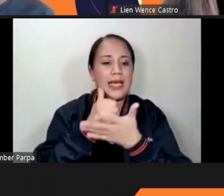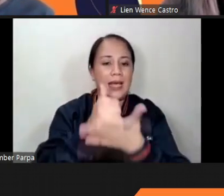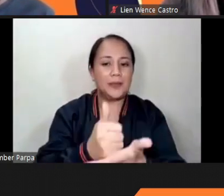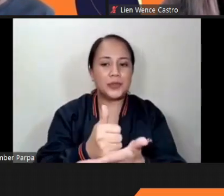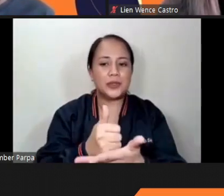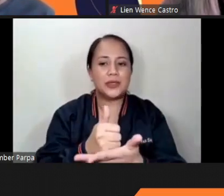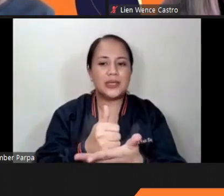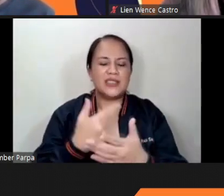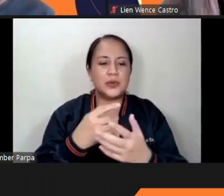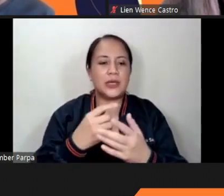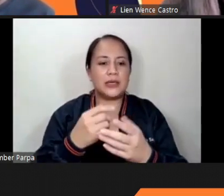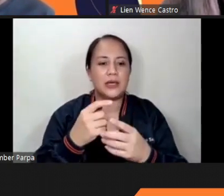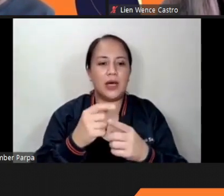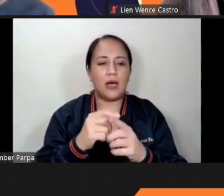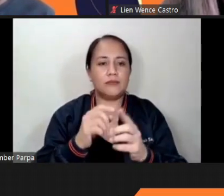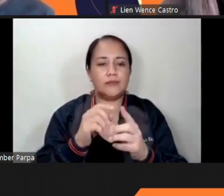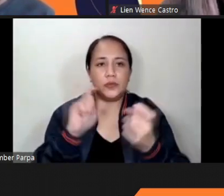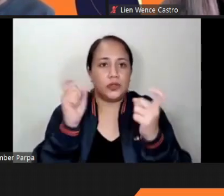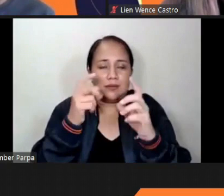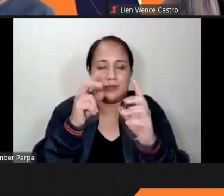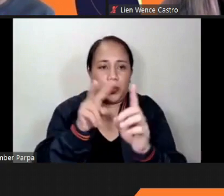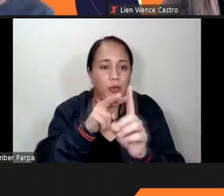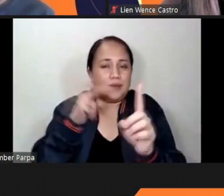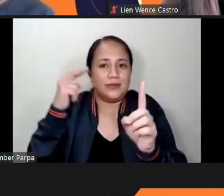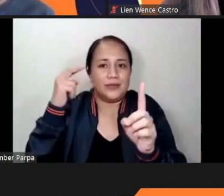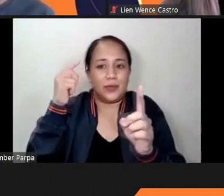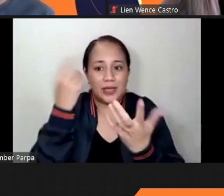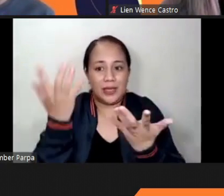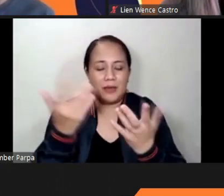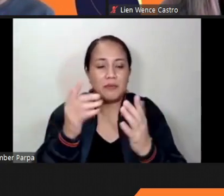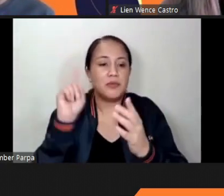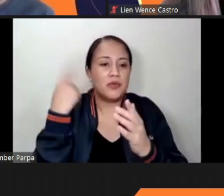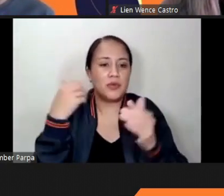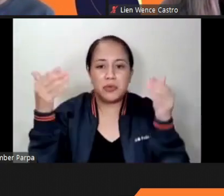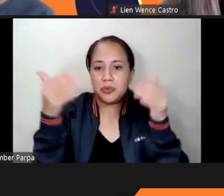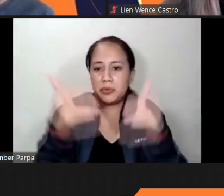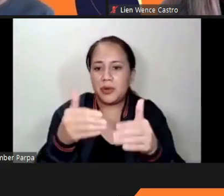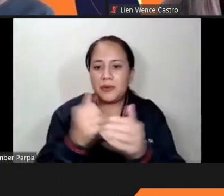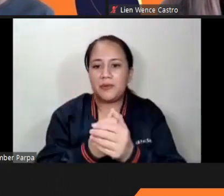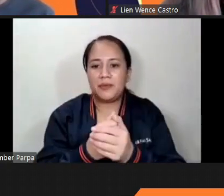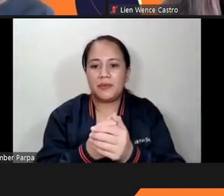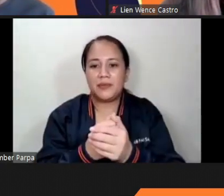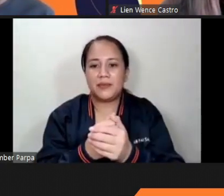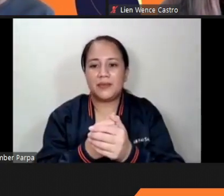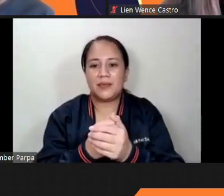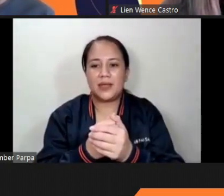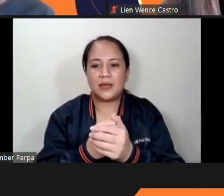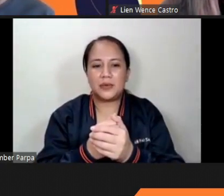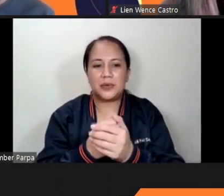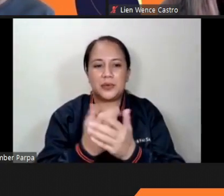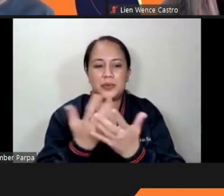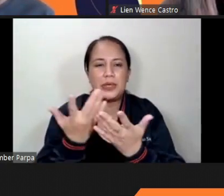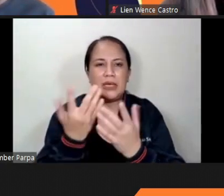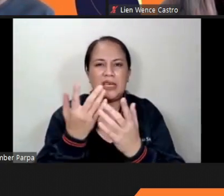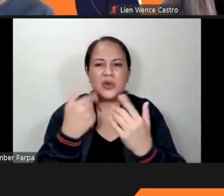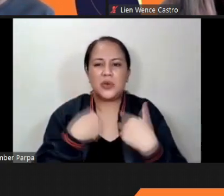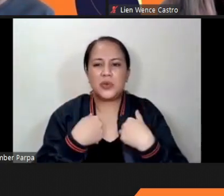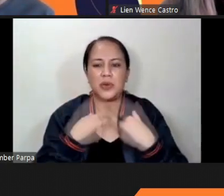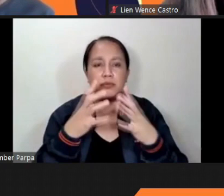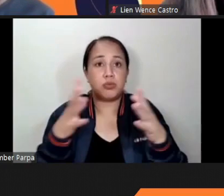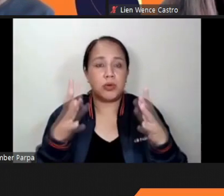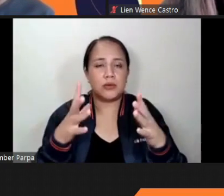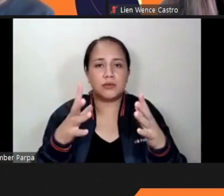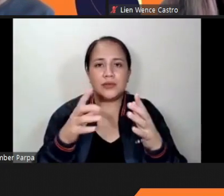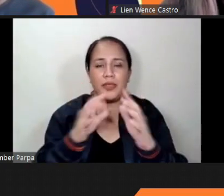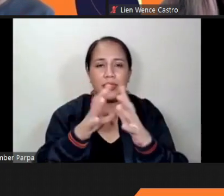hones our way of thinking. If before tayo ay nakatutok lamang sa sentro ng mga imahe, now we can see broader things and